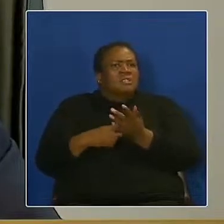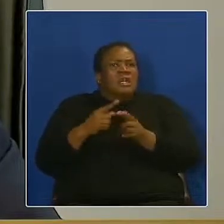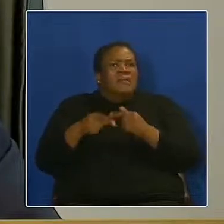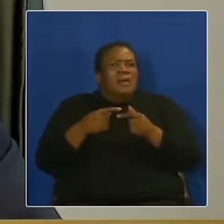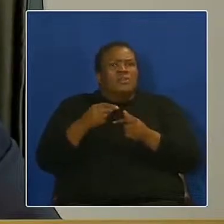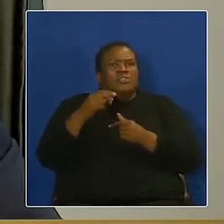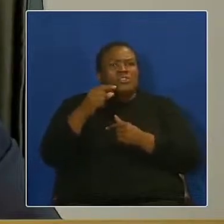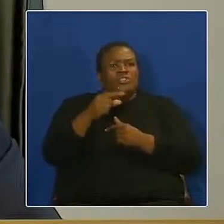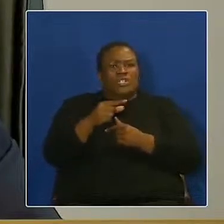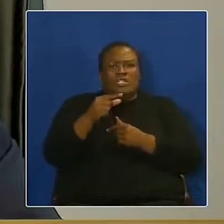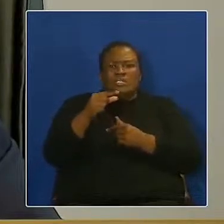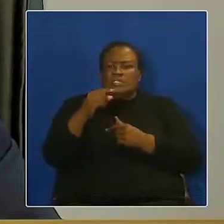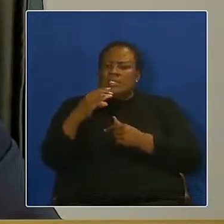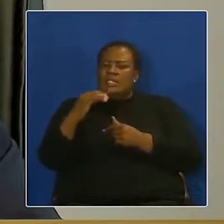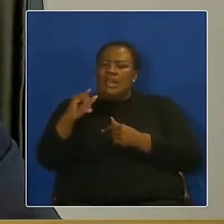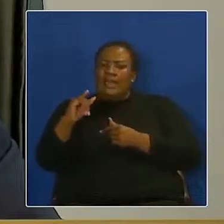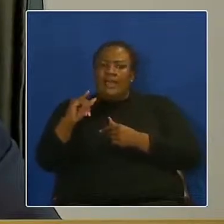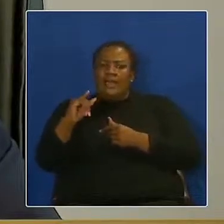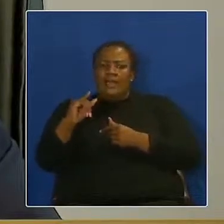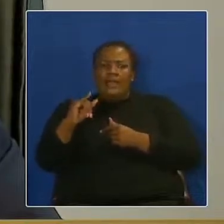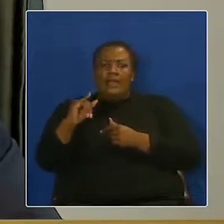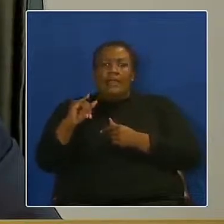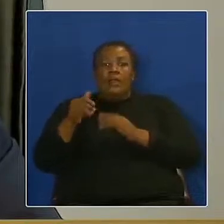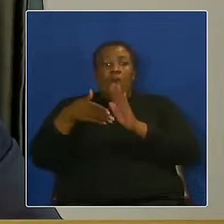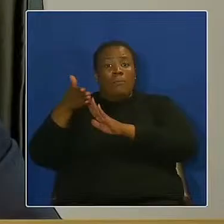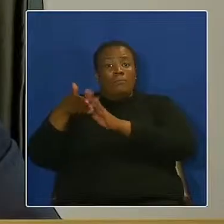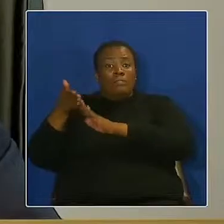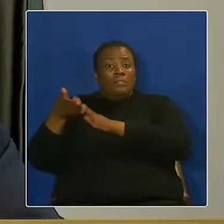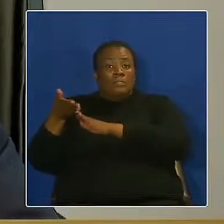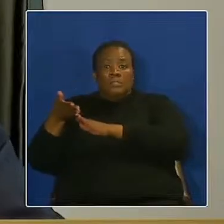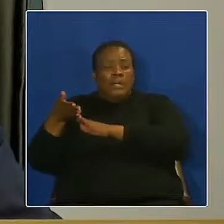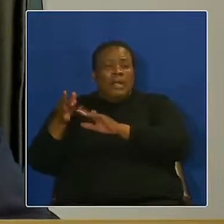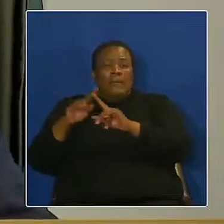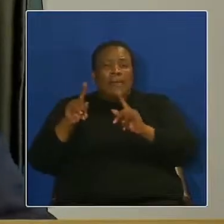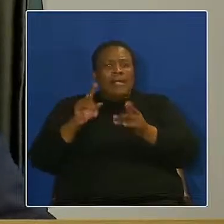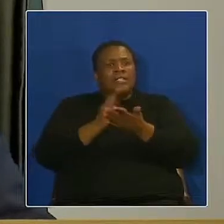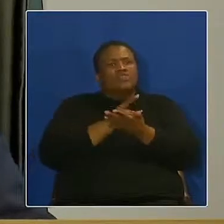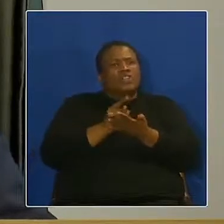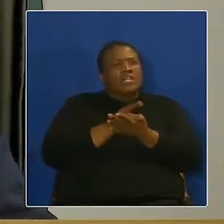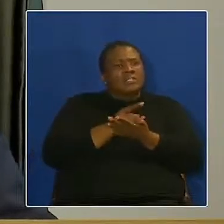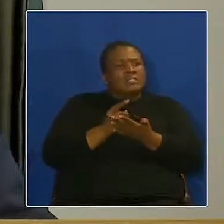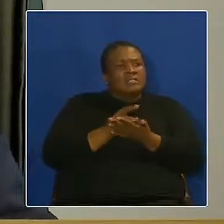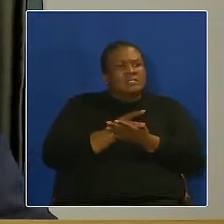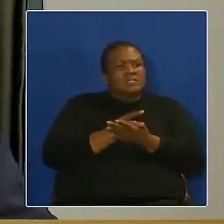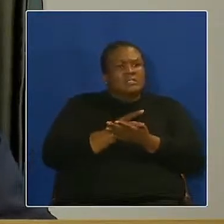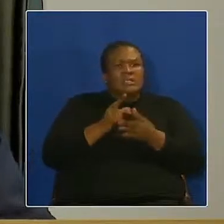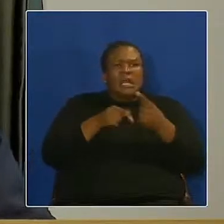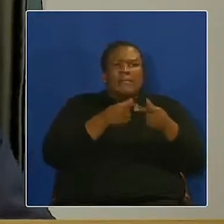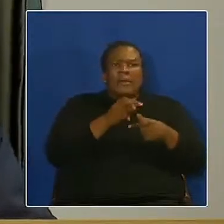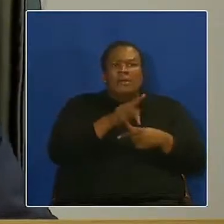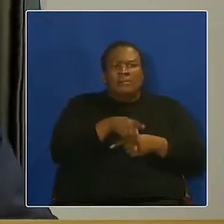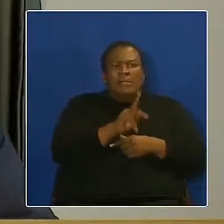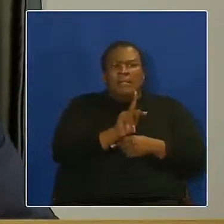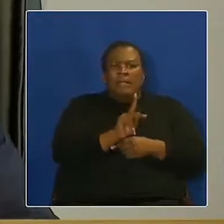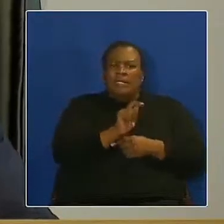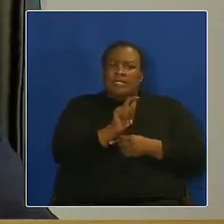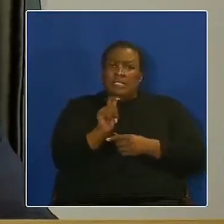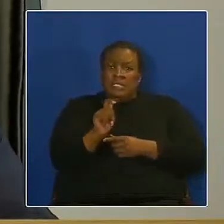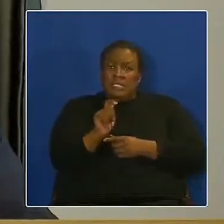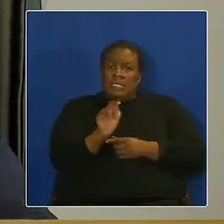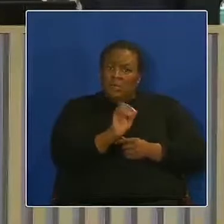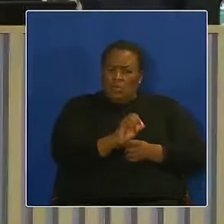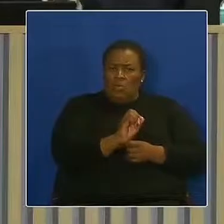GCI ops, but I see there's various chats relating to the PKTT. Are